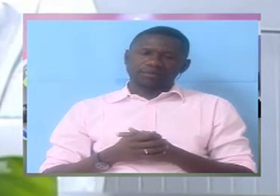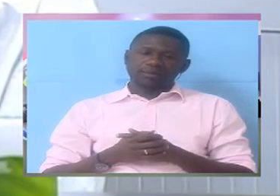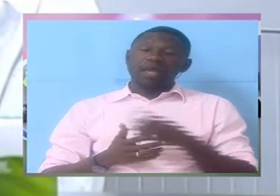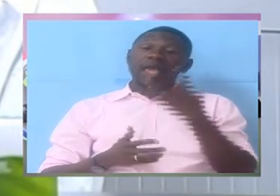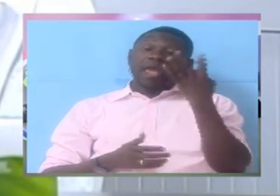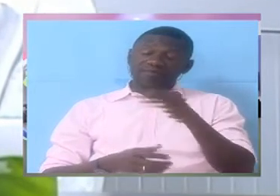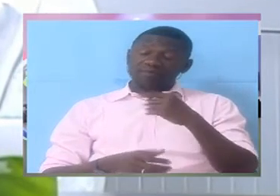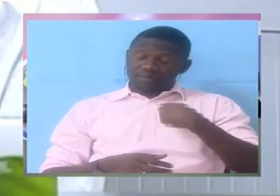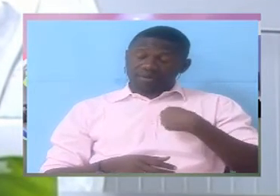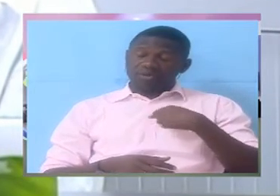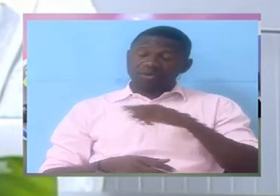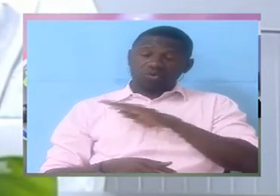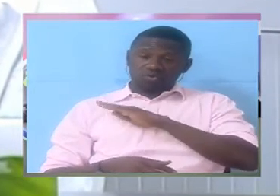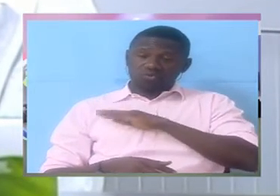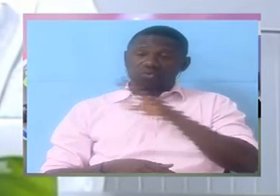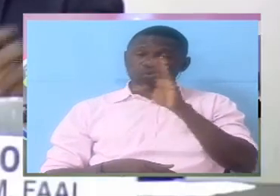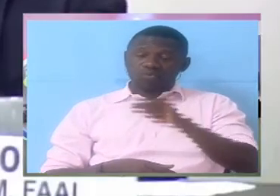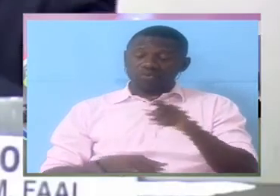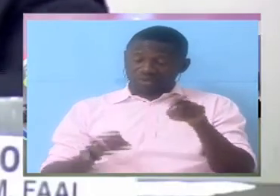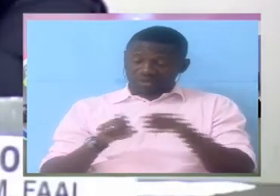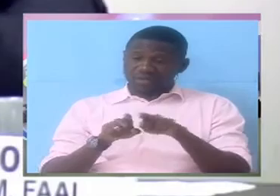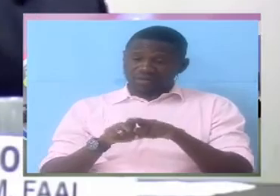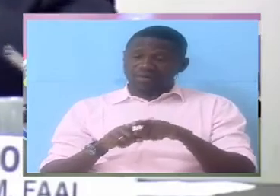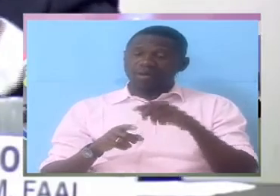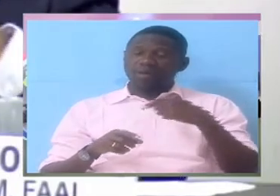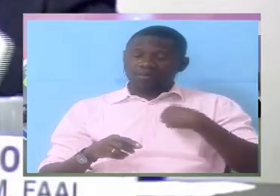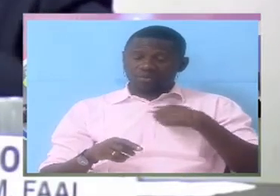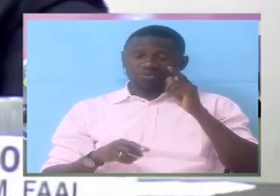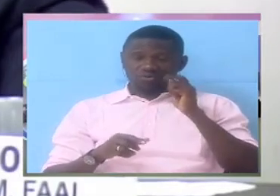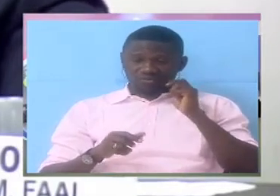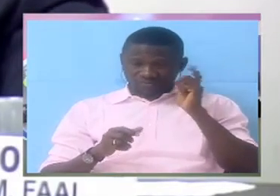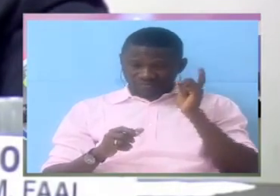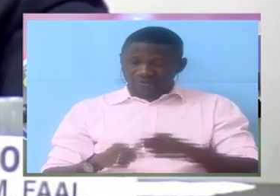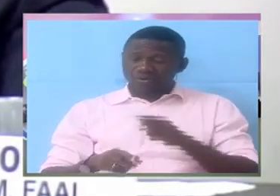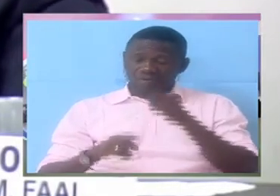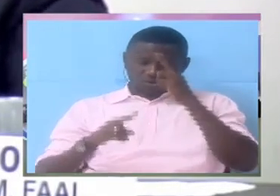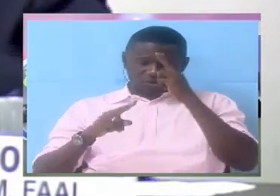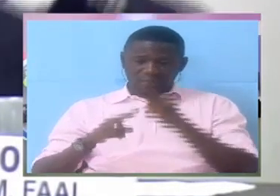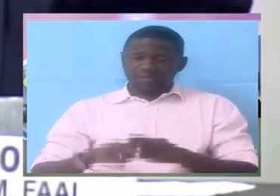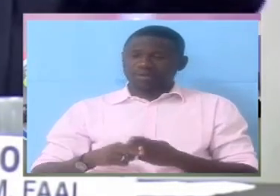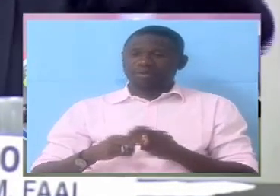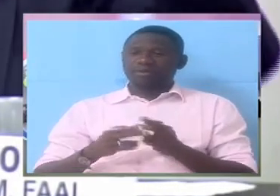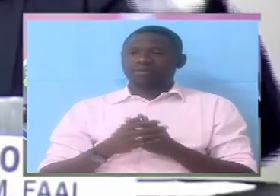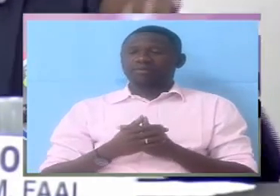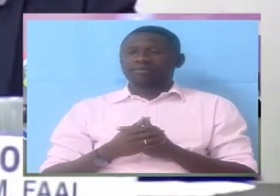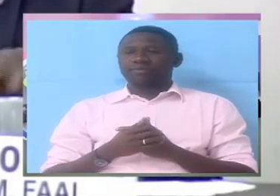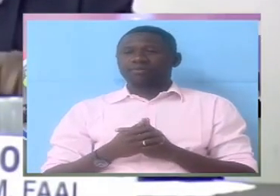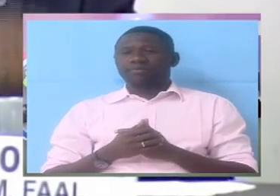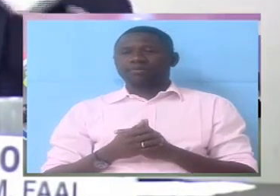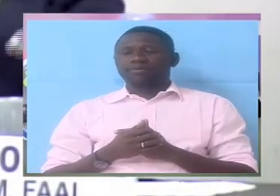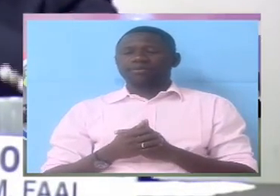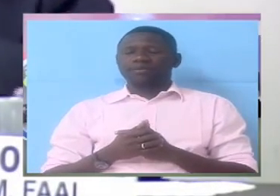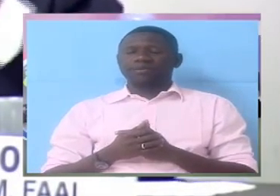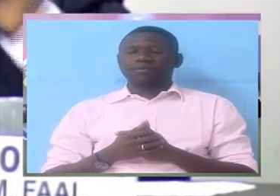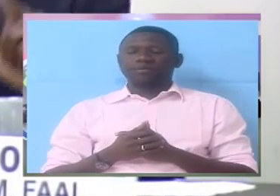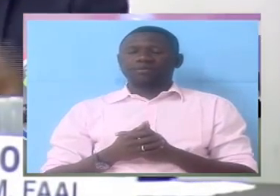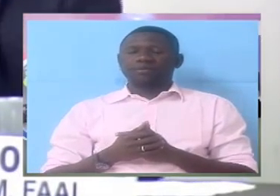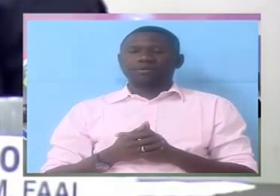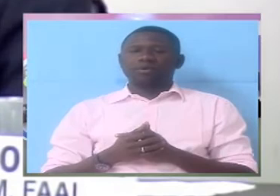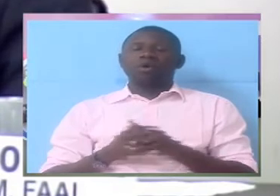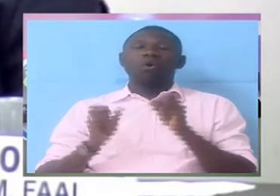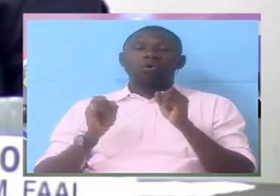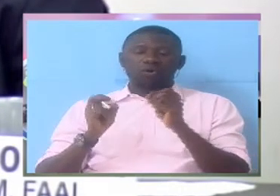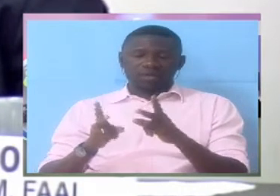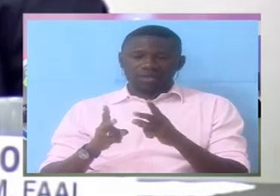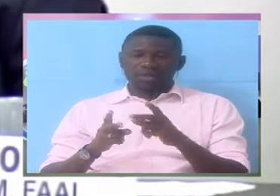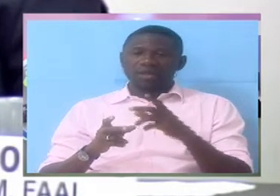disciplined. What if in disciplining them, you violate the law? Should you also be